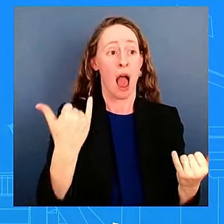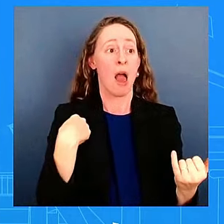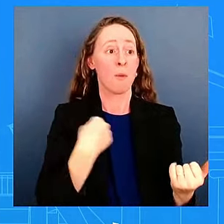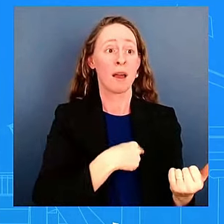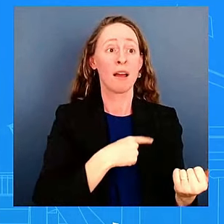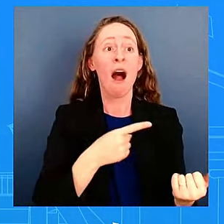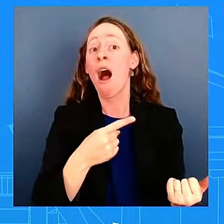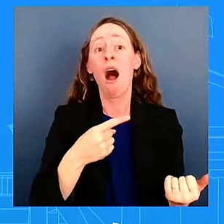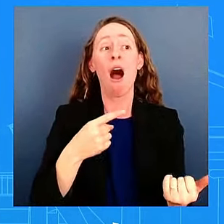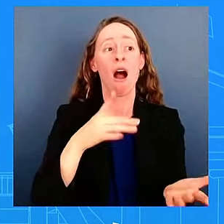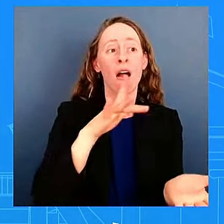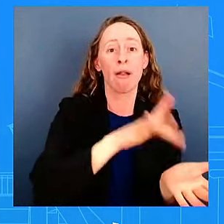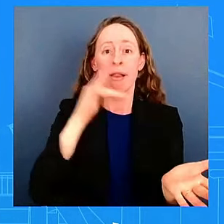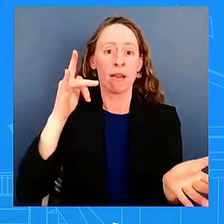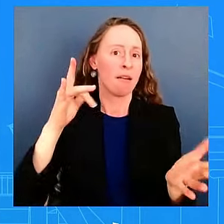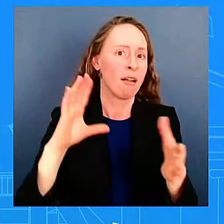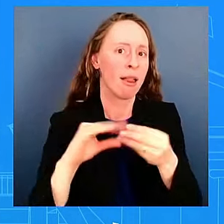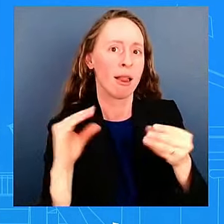him,